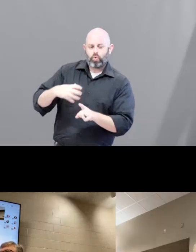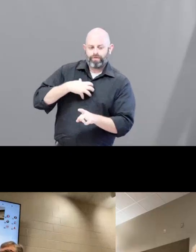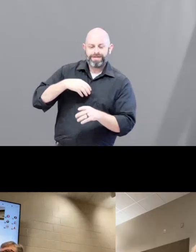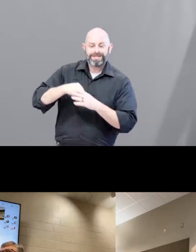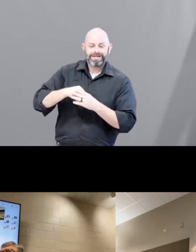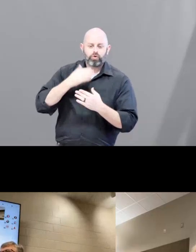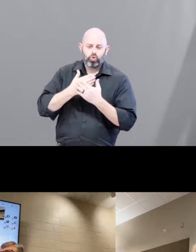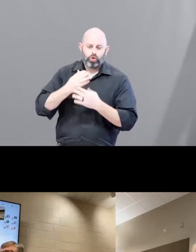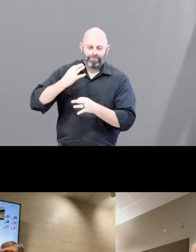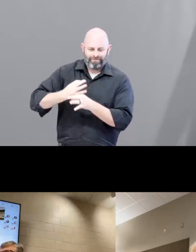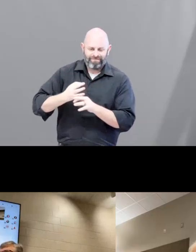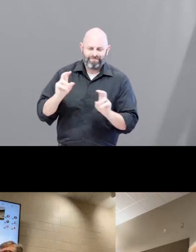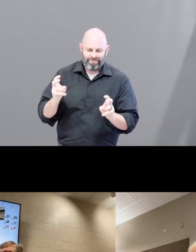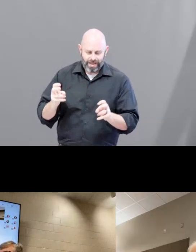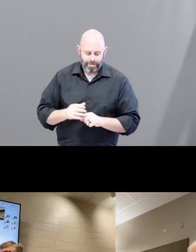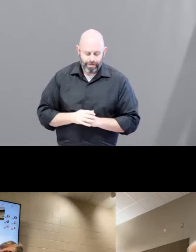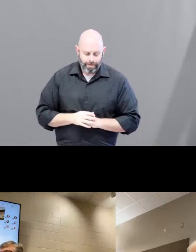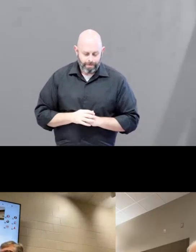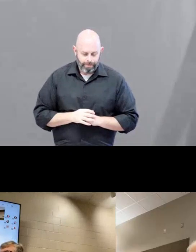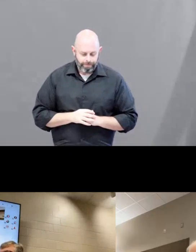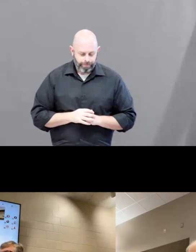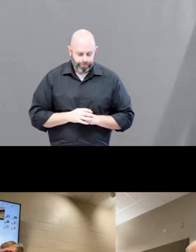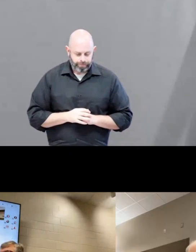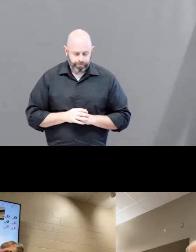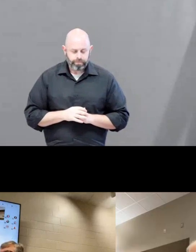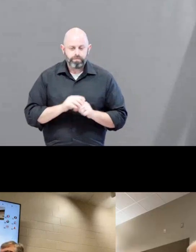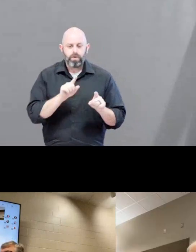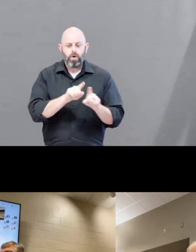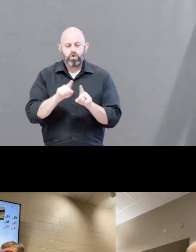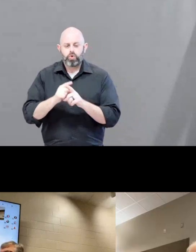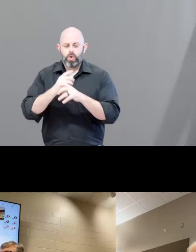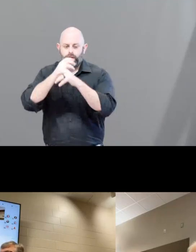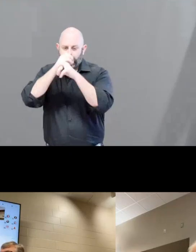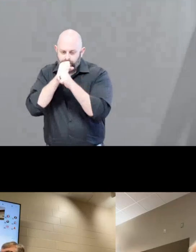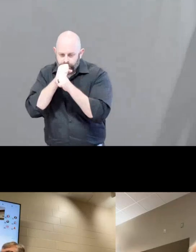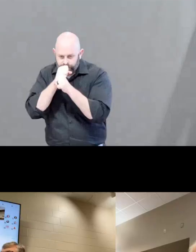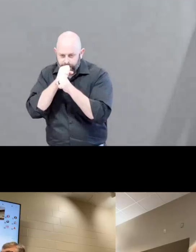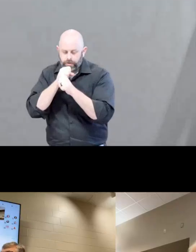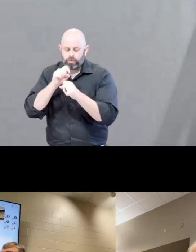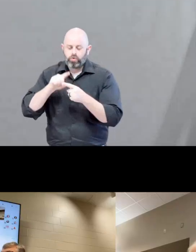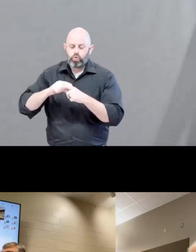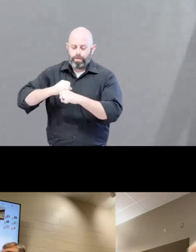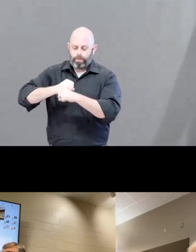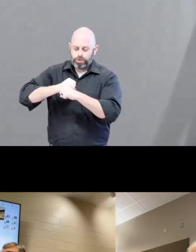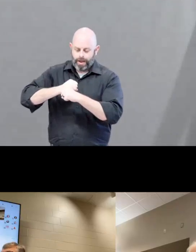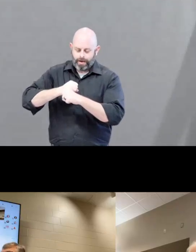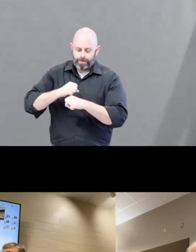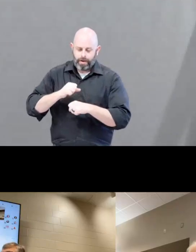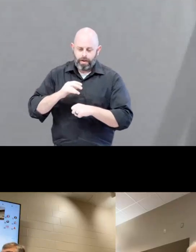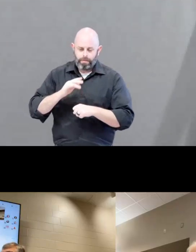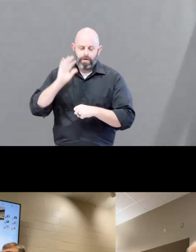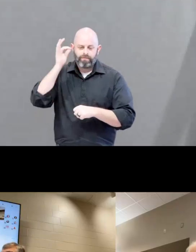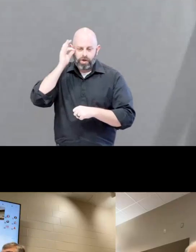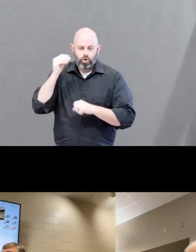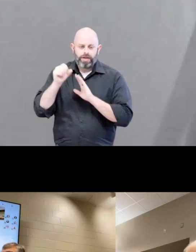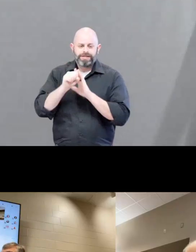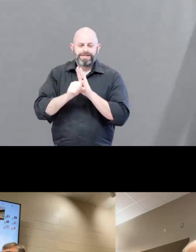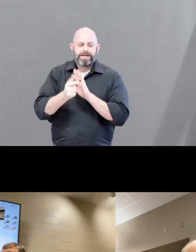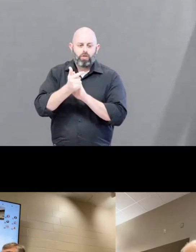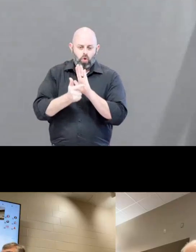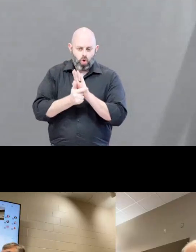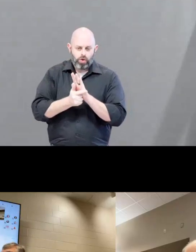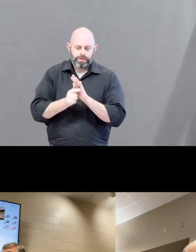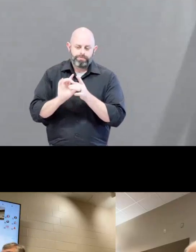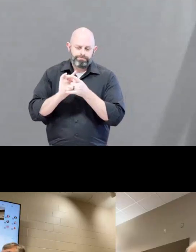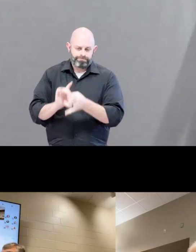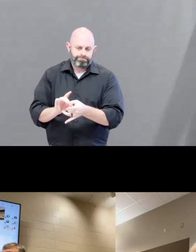good faith. And it also confidentiality to protect the federal and state laws